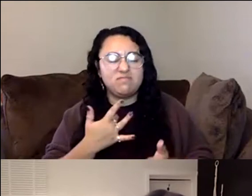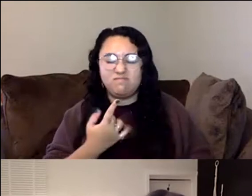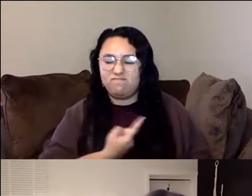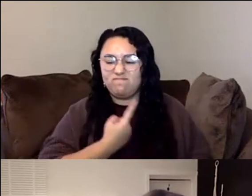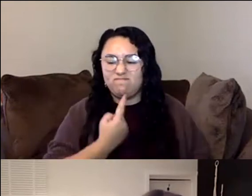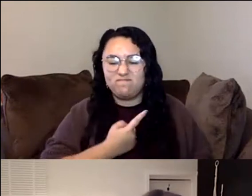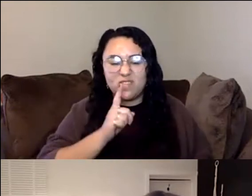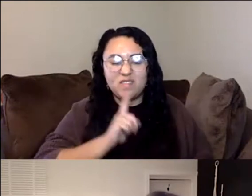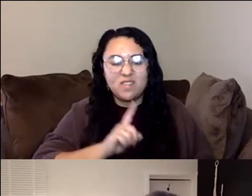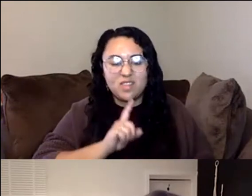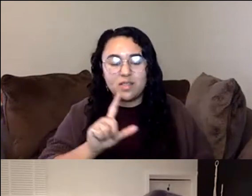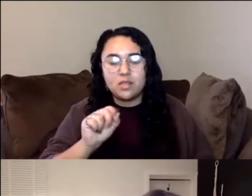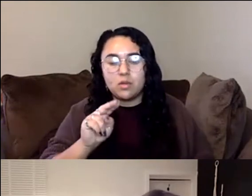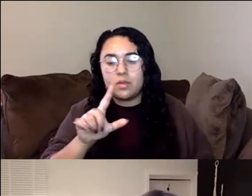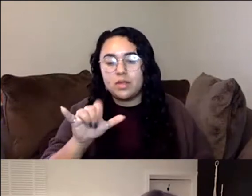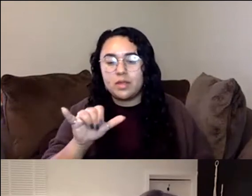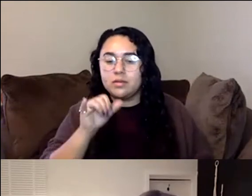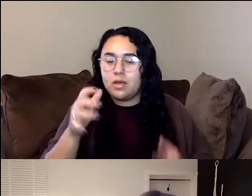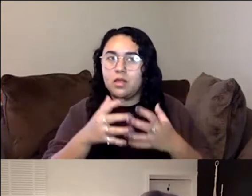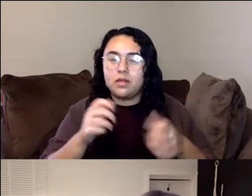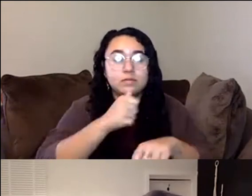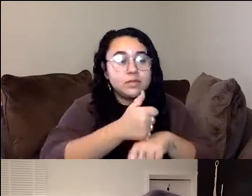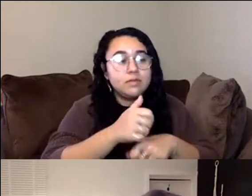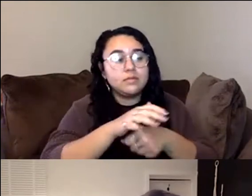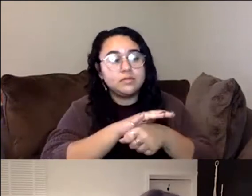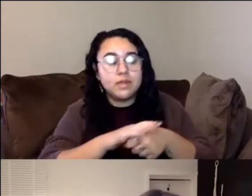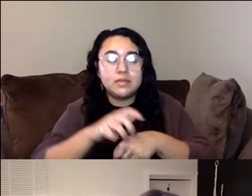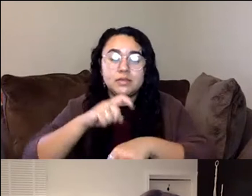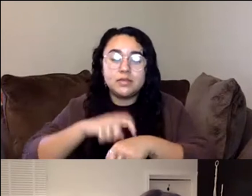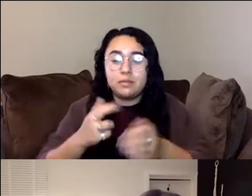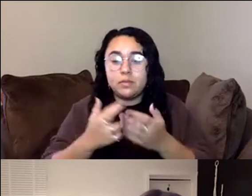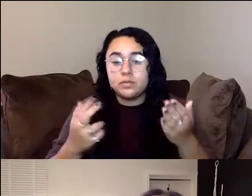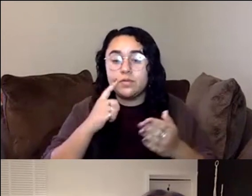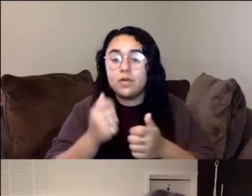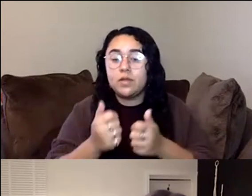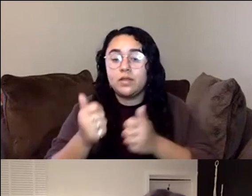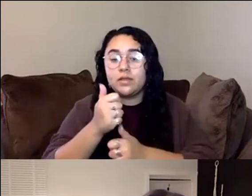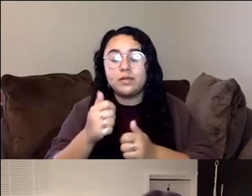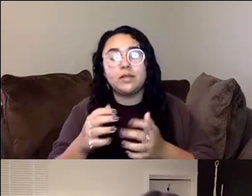There aren't a lot of designated spaces, time, or resources for leaders